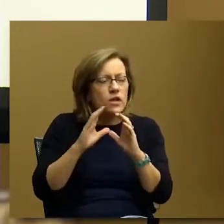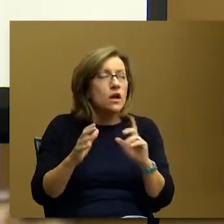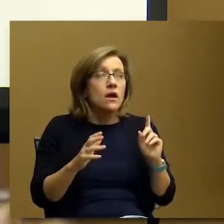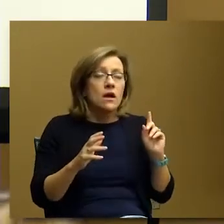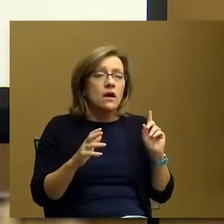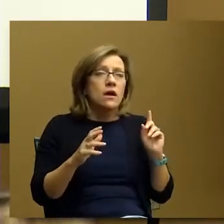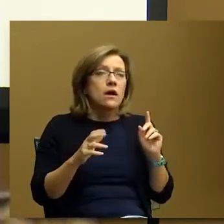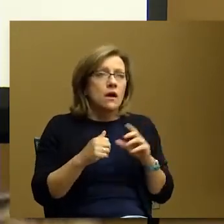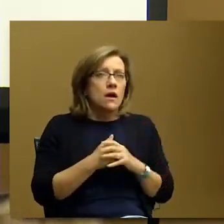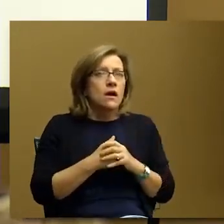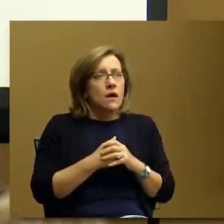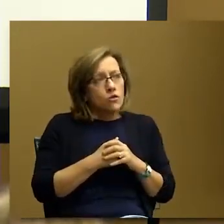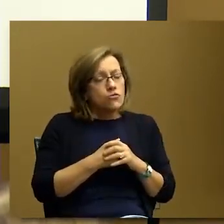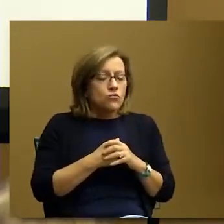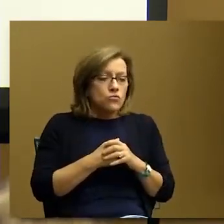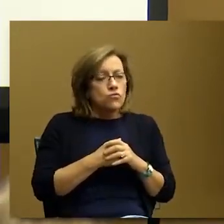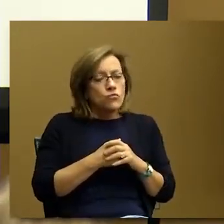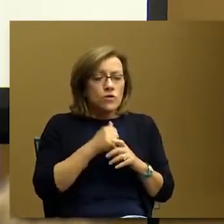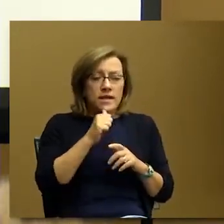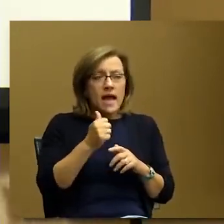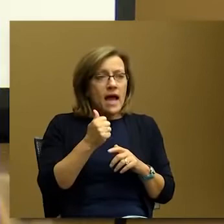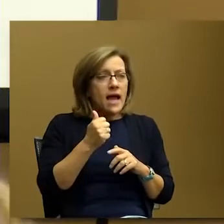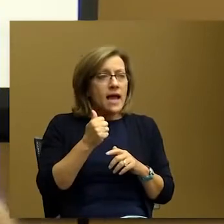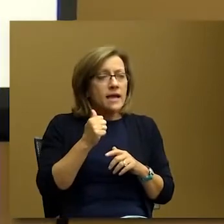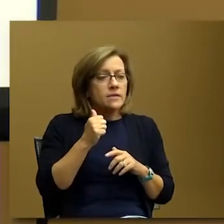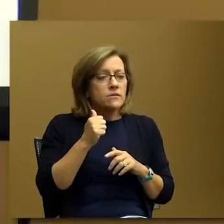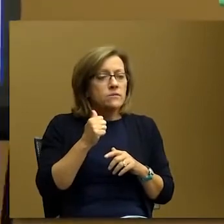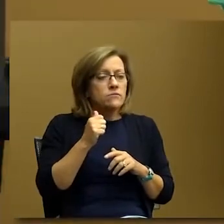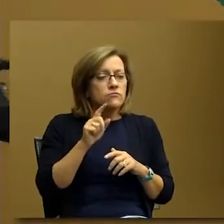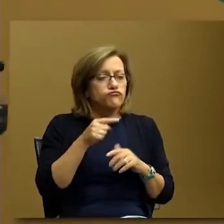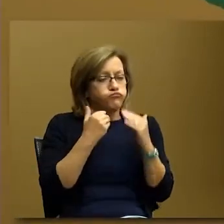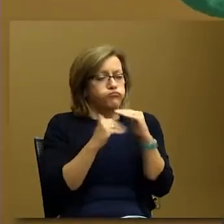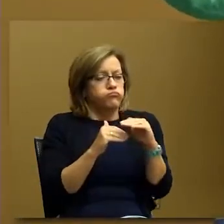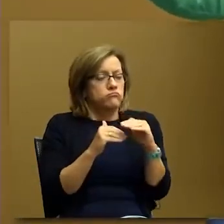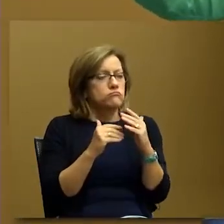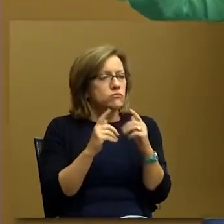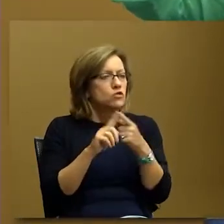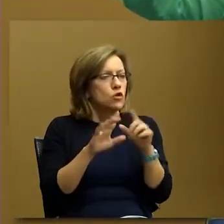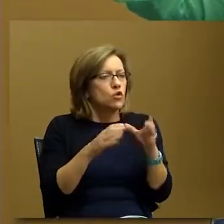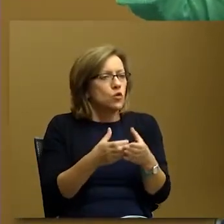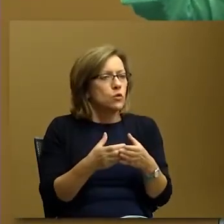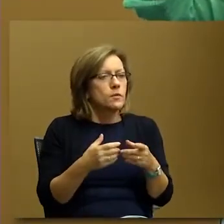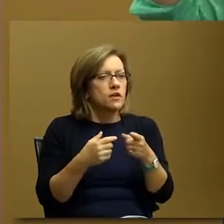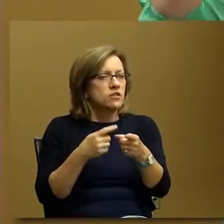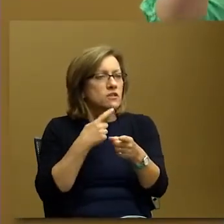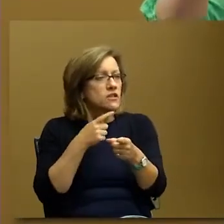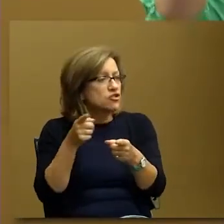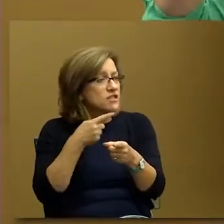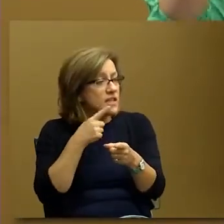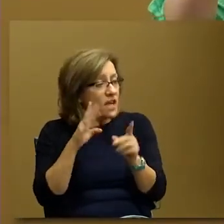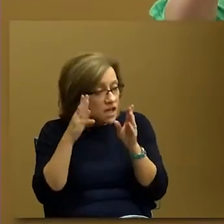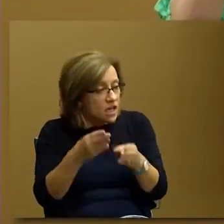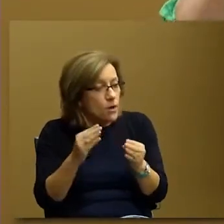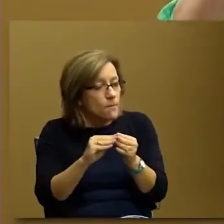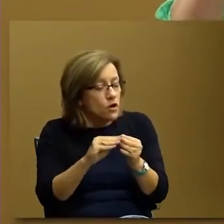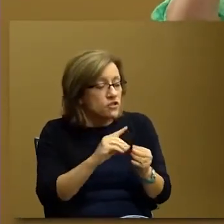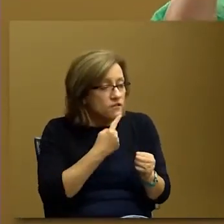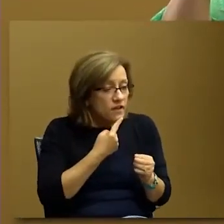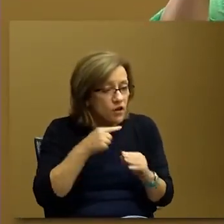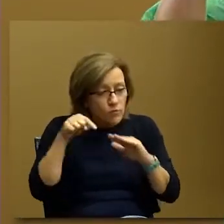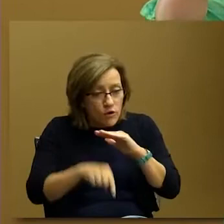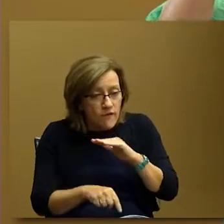necessarily. It is not. She said it's geared towards more severe, profound.